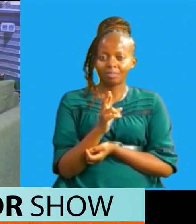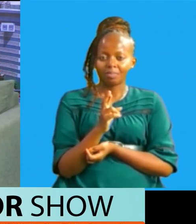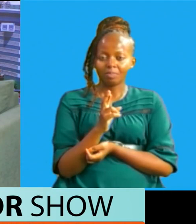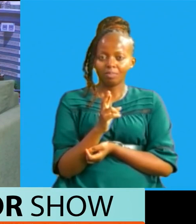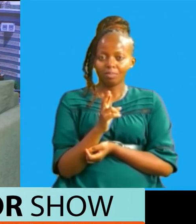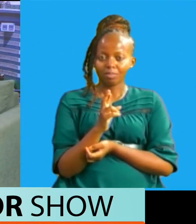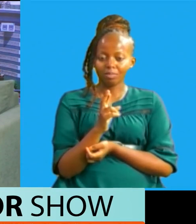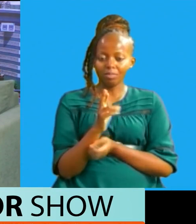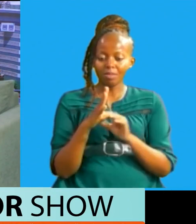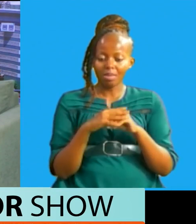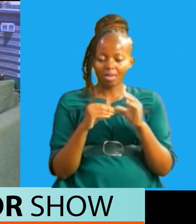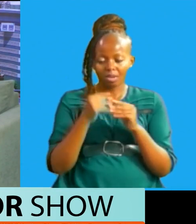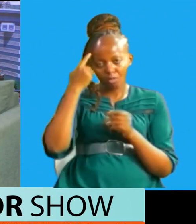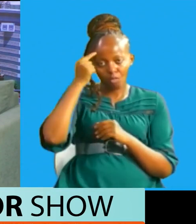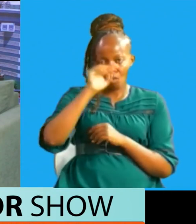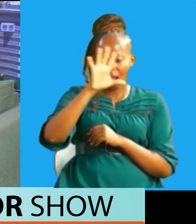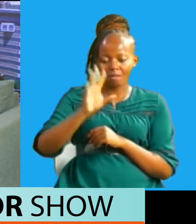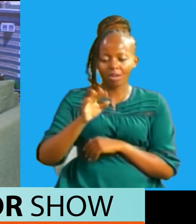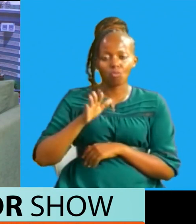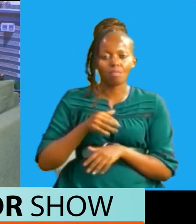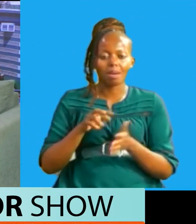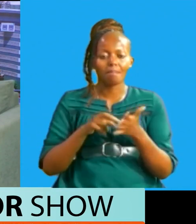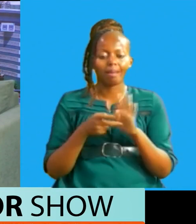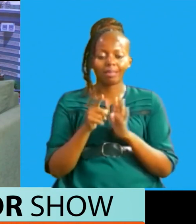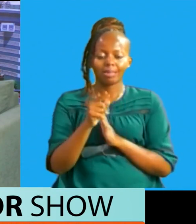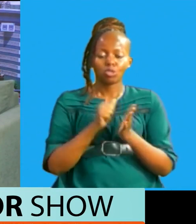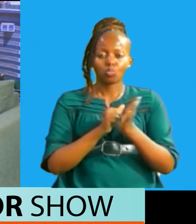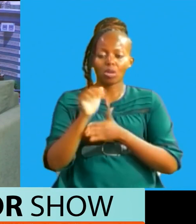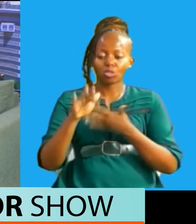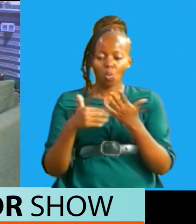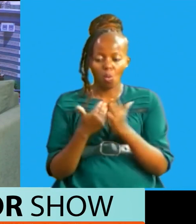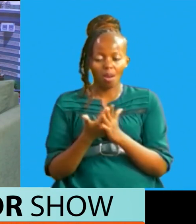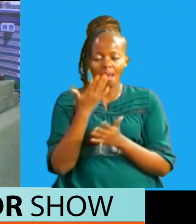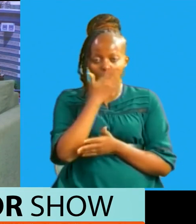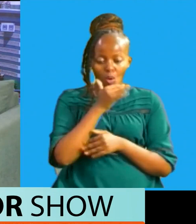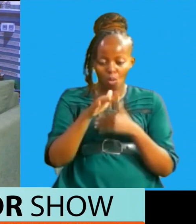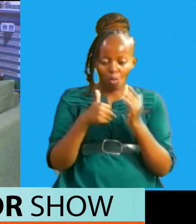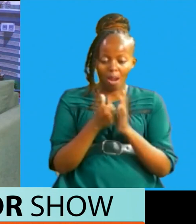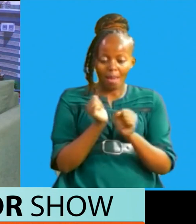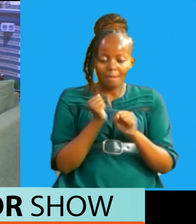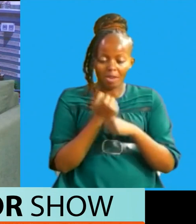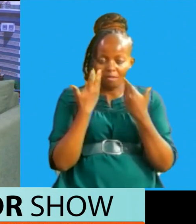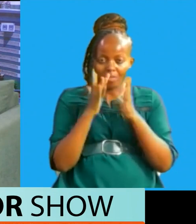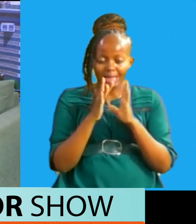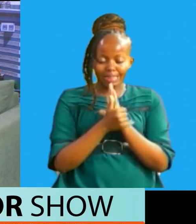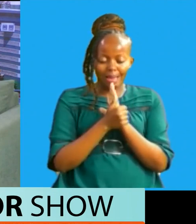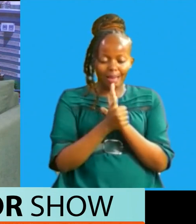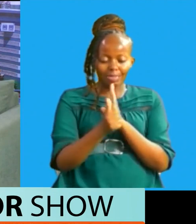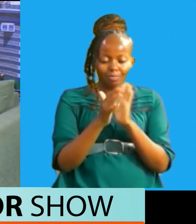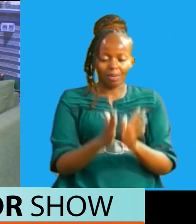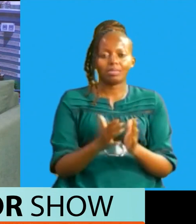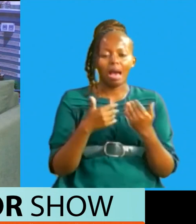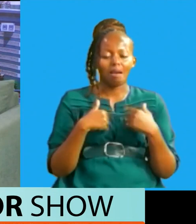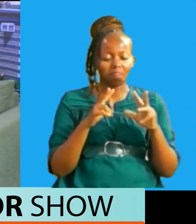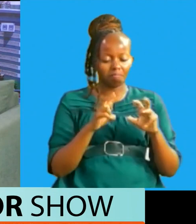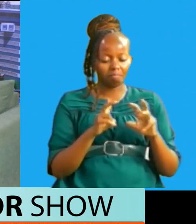been created for African women. So the products are actually the experts have actually studied the